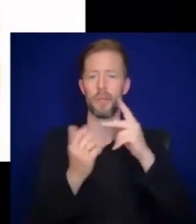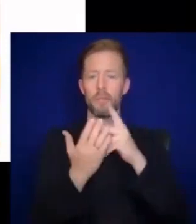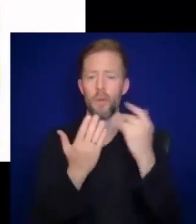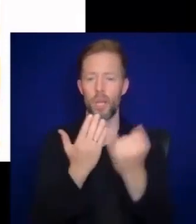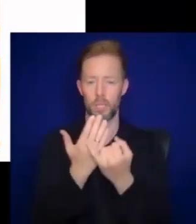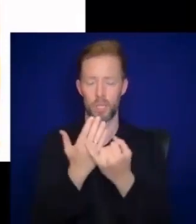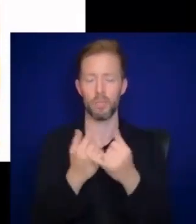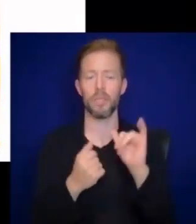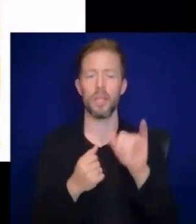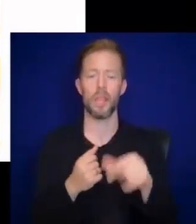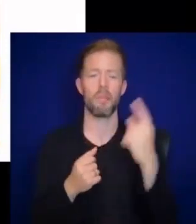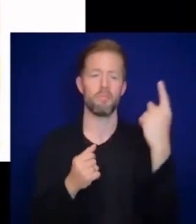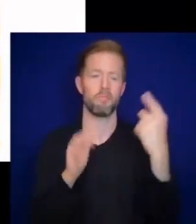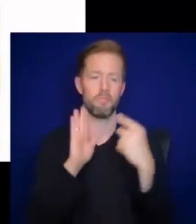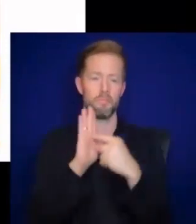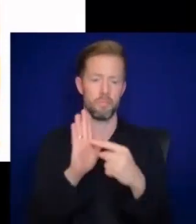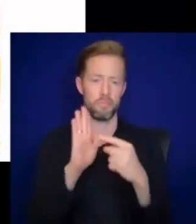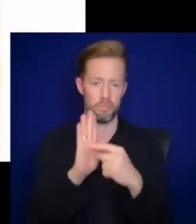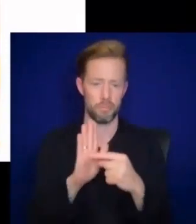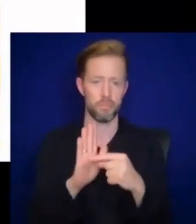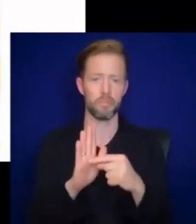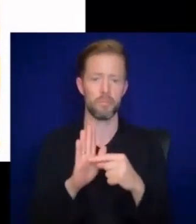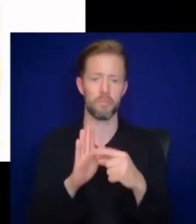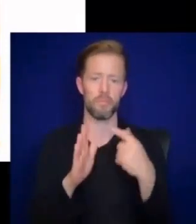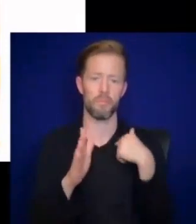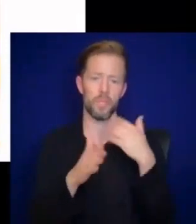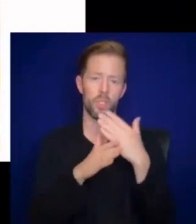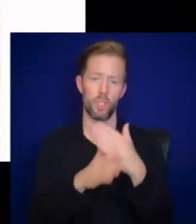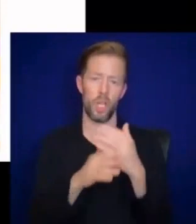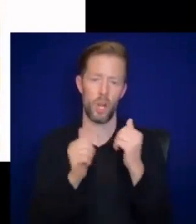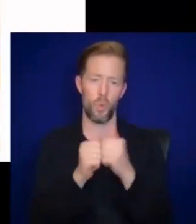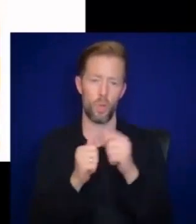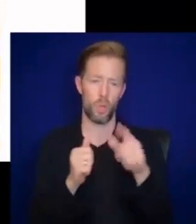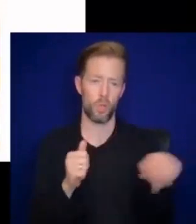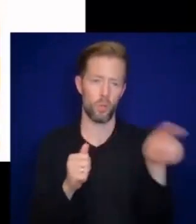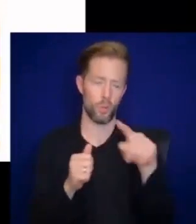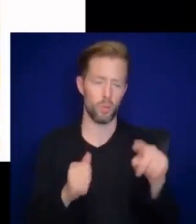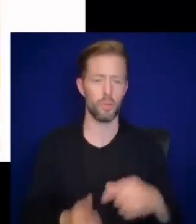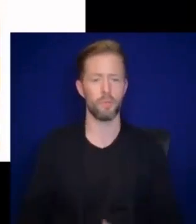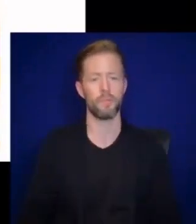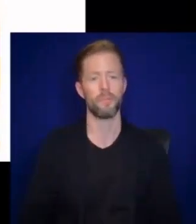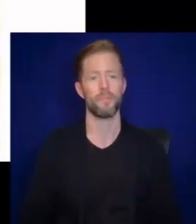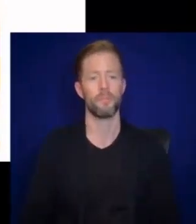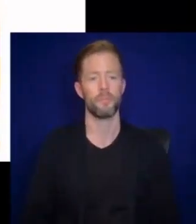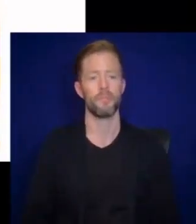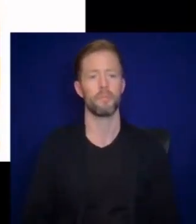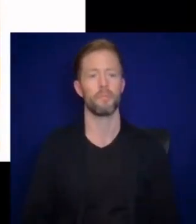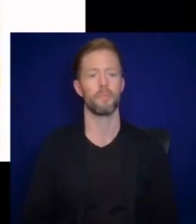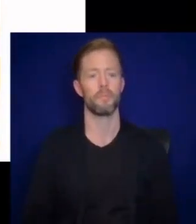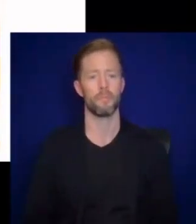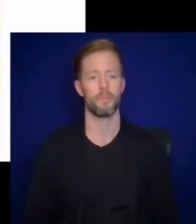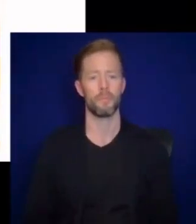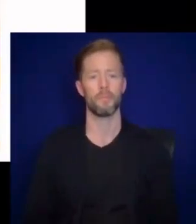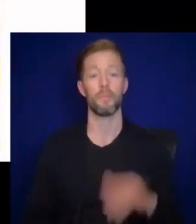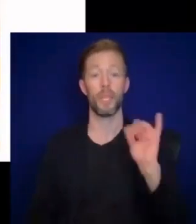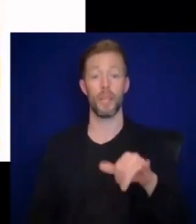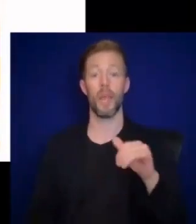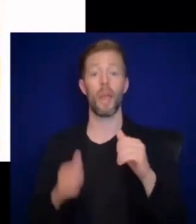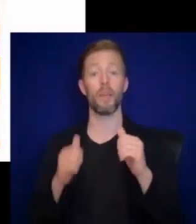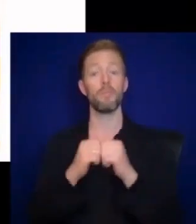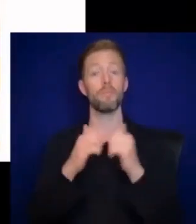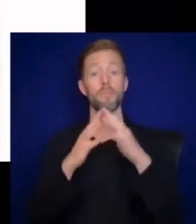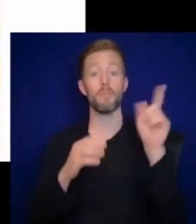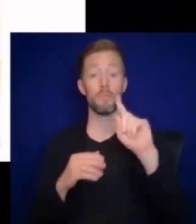project? This is a project, this is an example that I'm sharing with you, that was organized